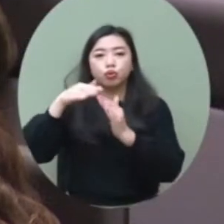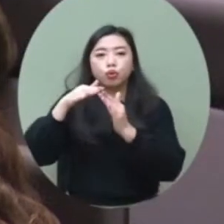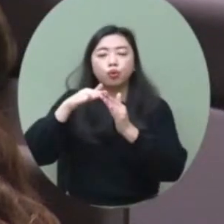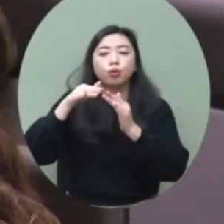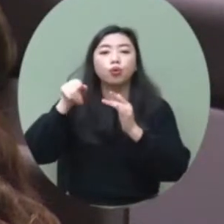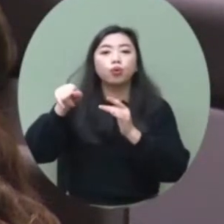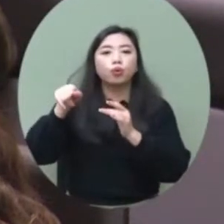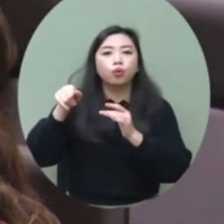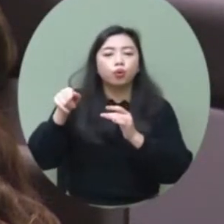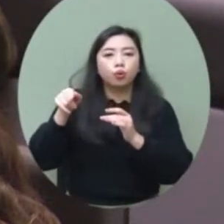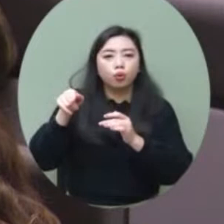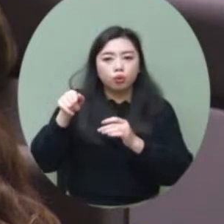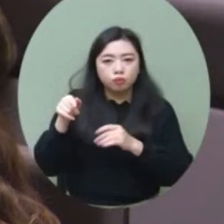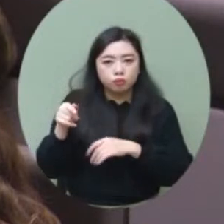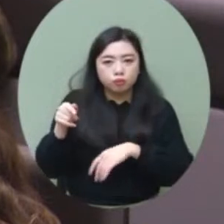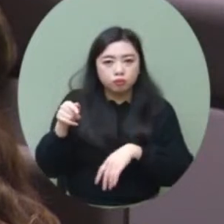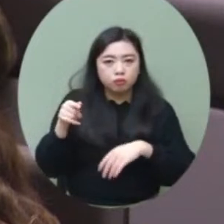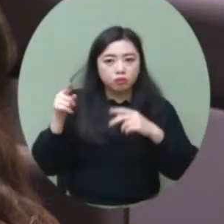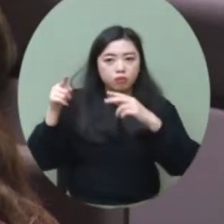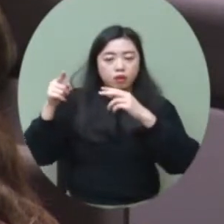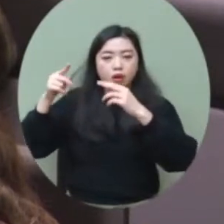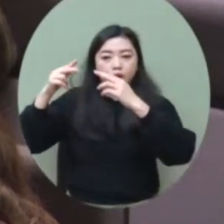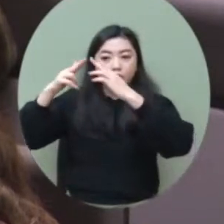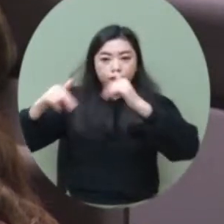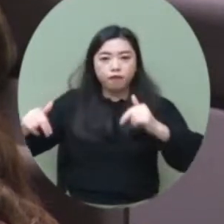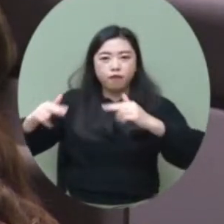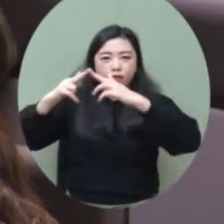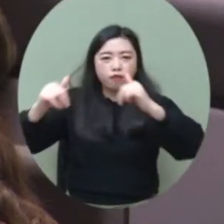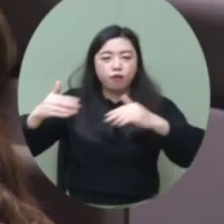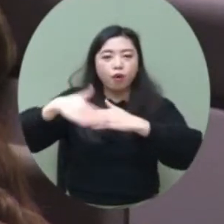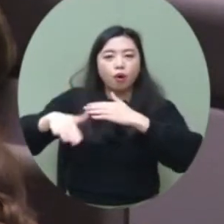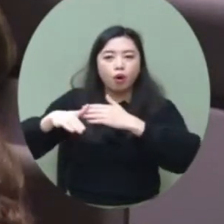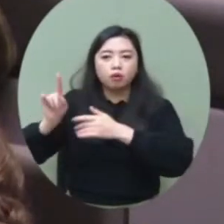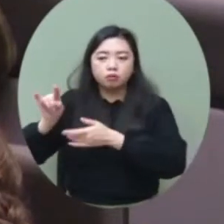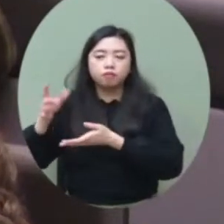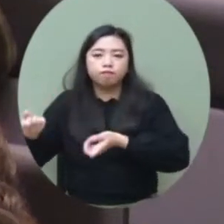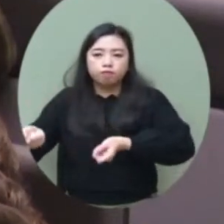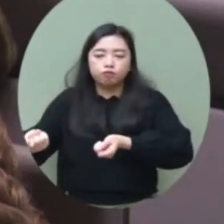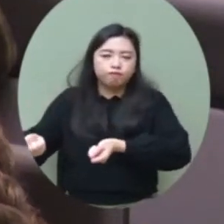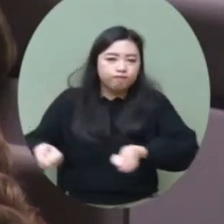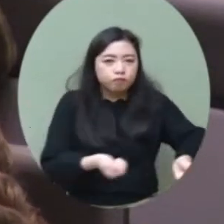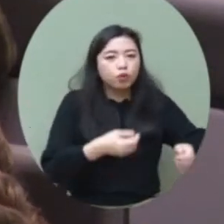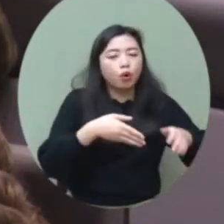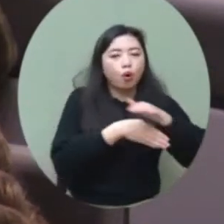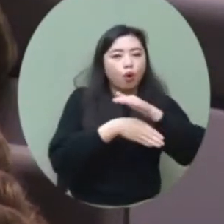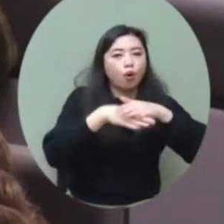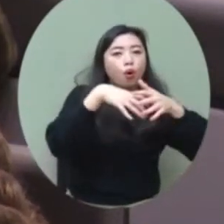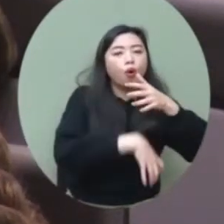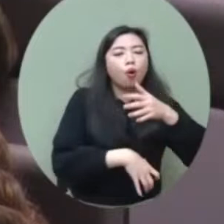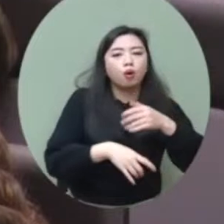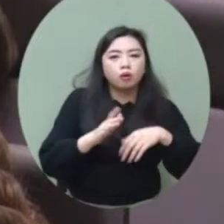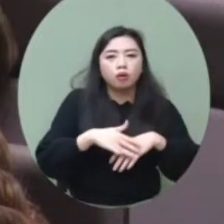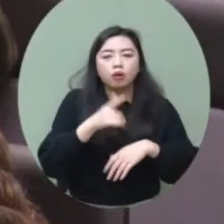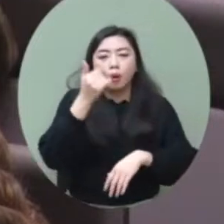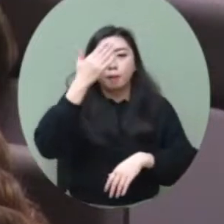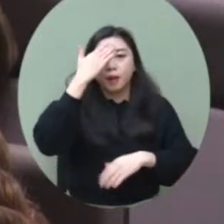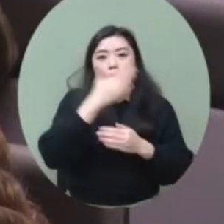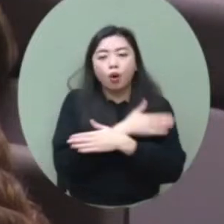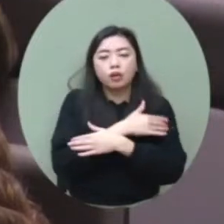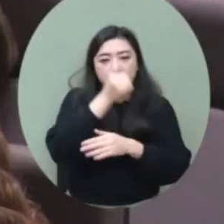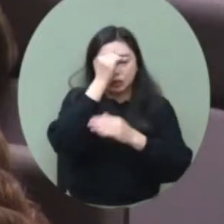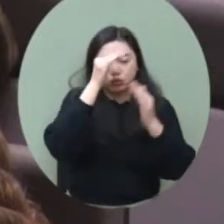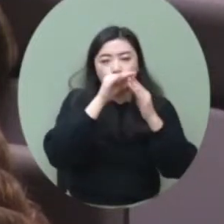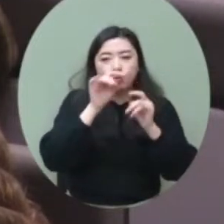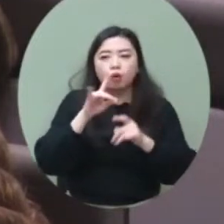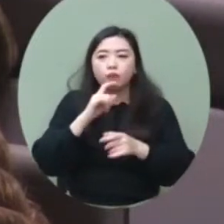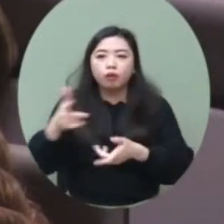The HA has moved all the patients waiting outside to indoor areas, but hospitals like Caritas